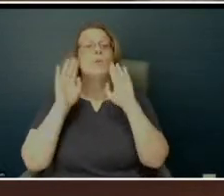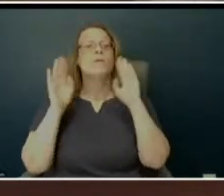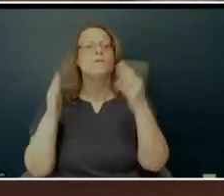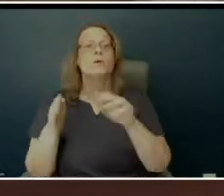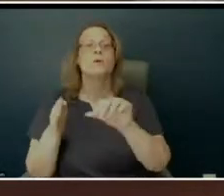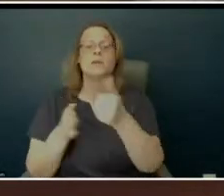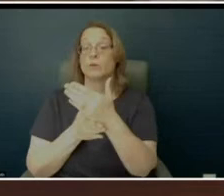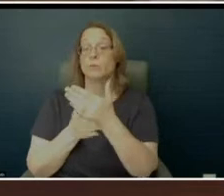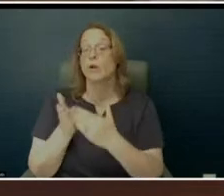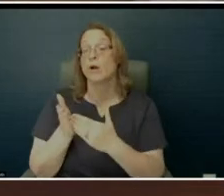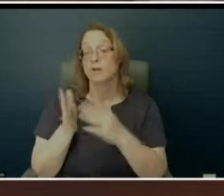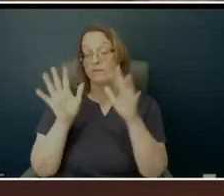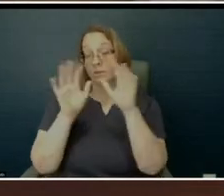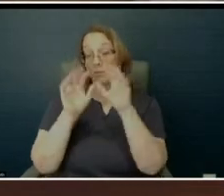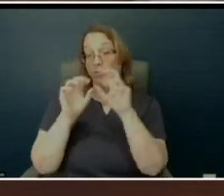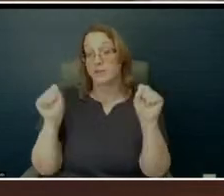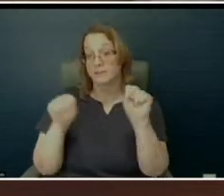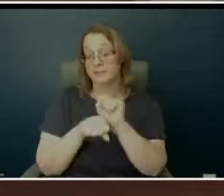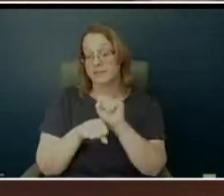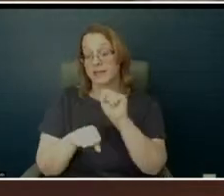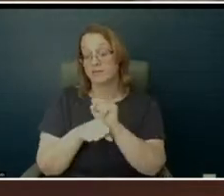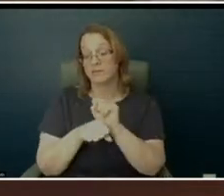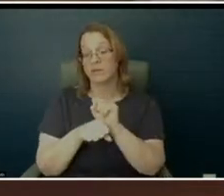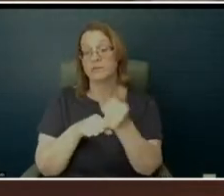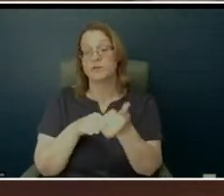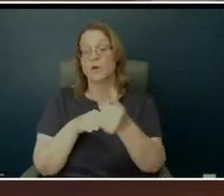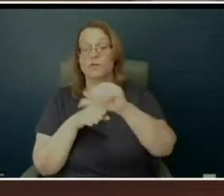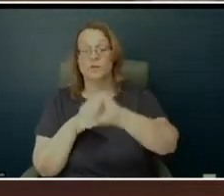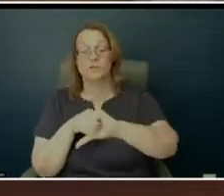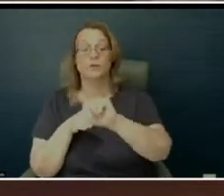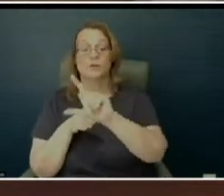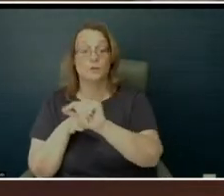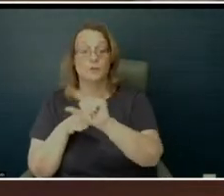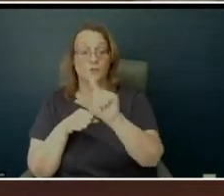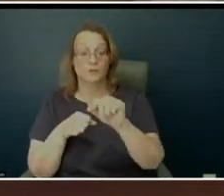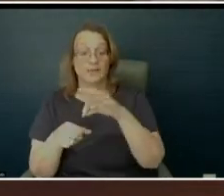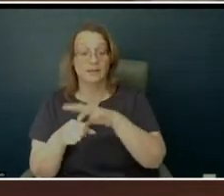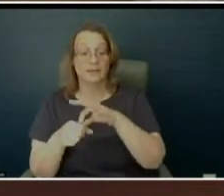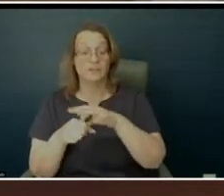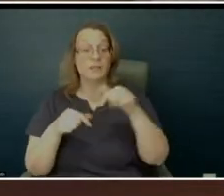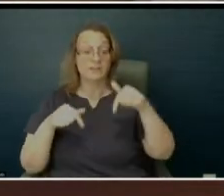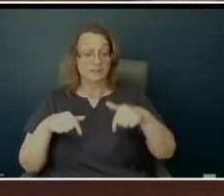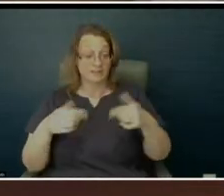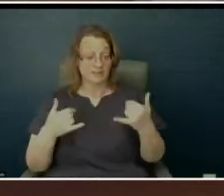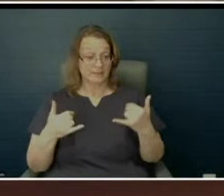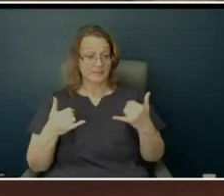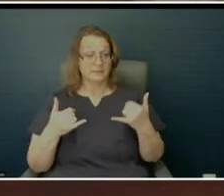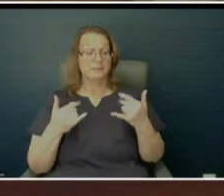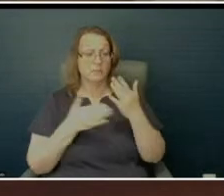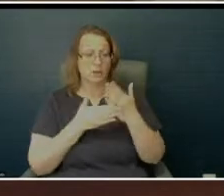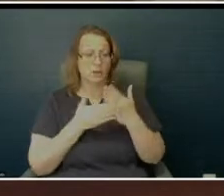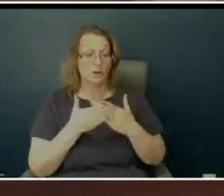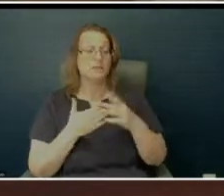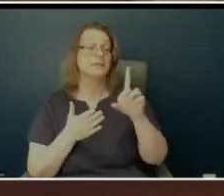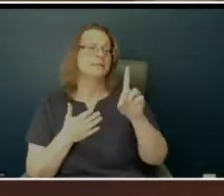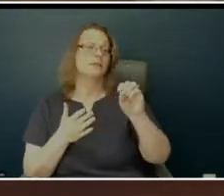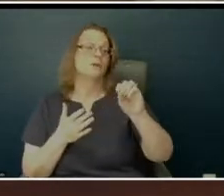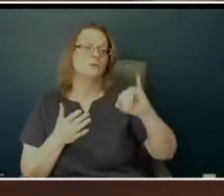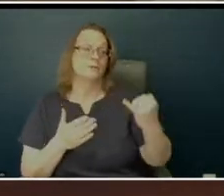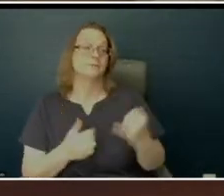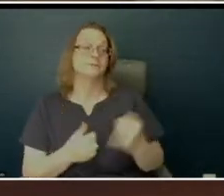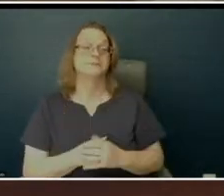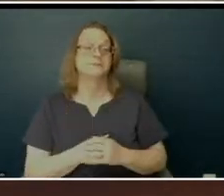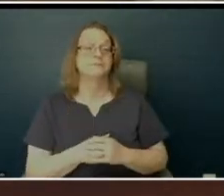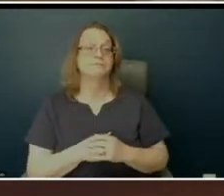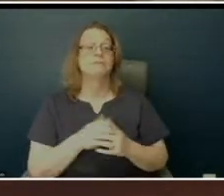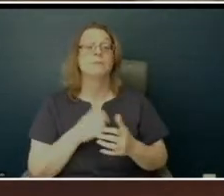the 2020 election, this one involving the Department of Justice. A key focus of our hearing today will be a